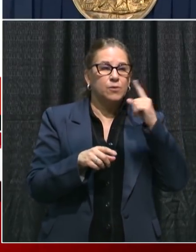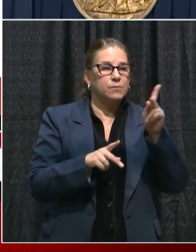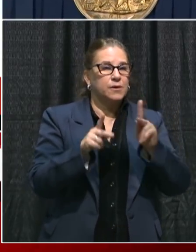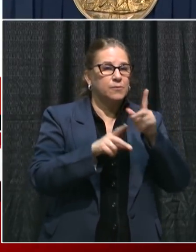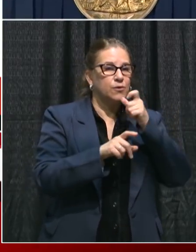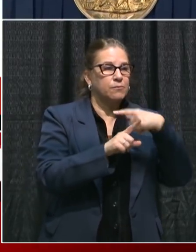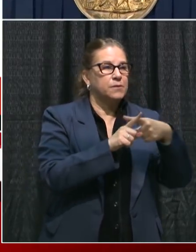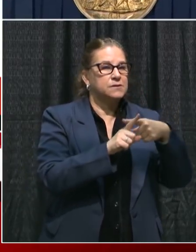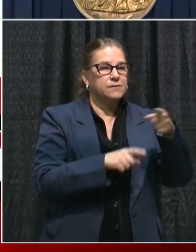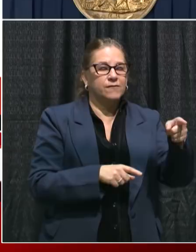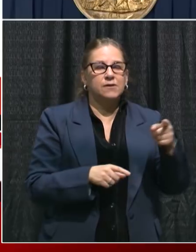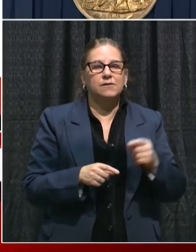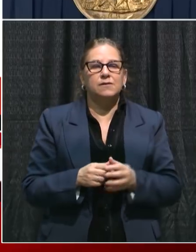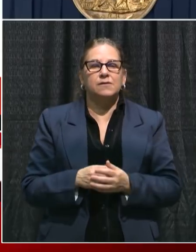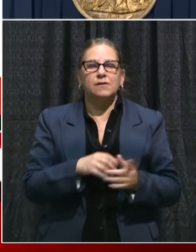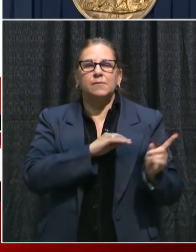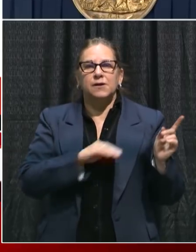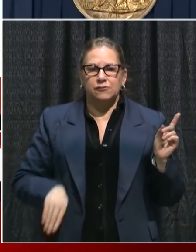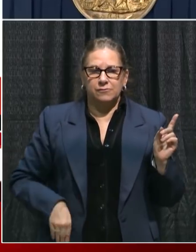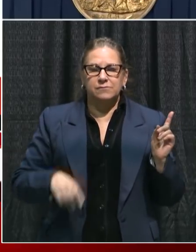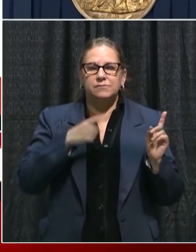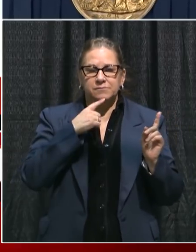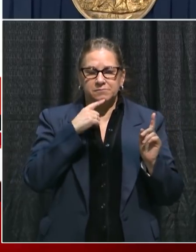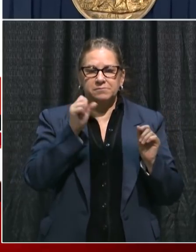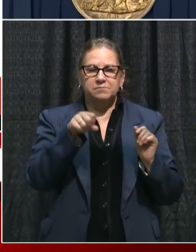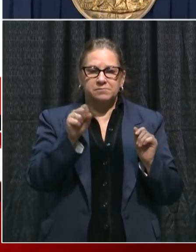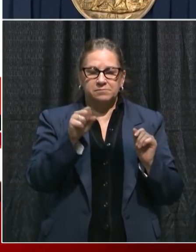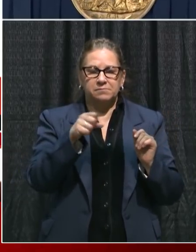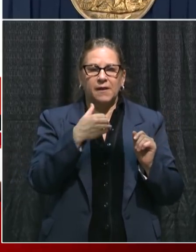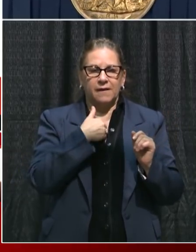Certainly, I think you know from early on, we